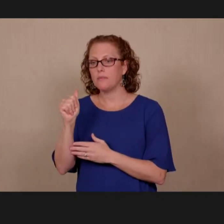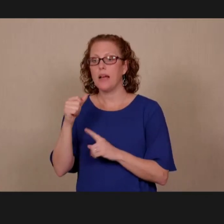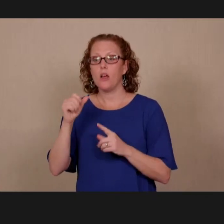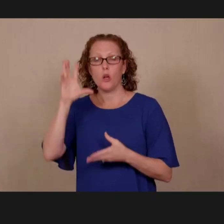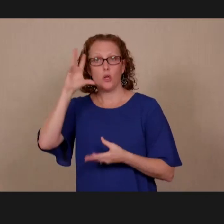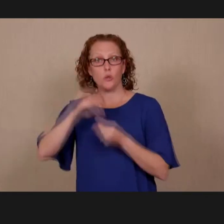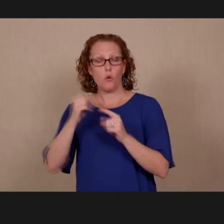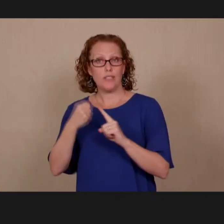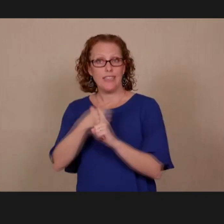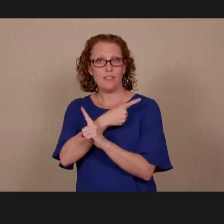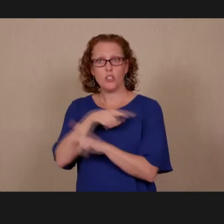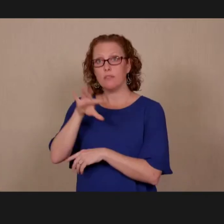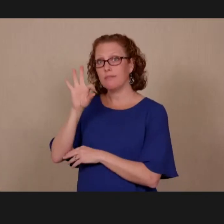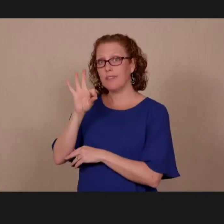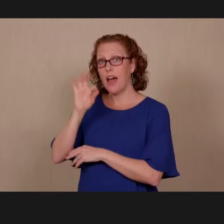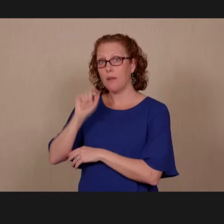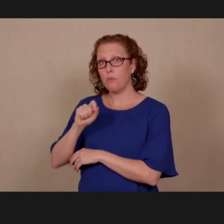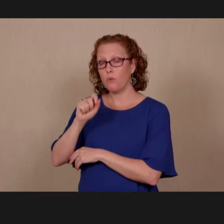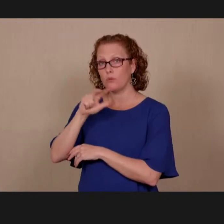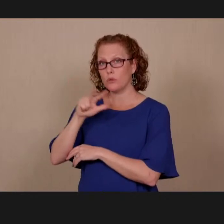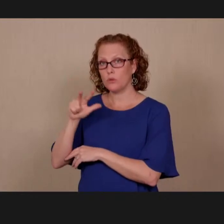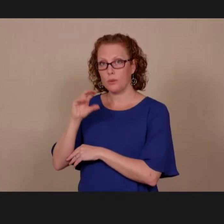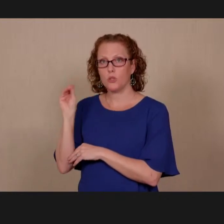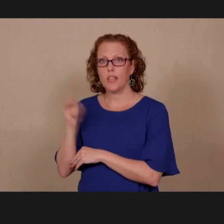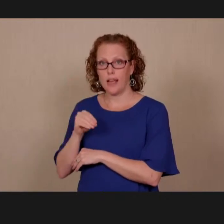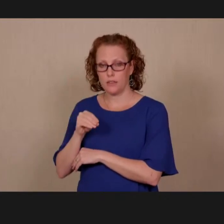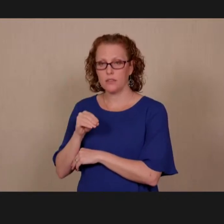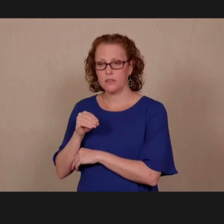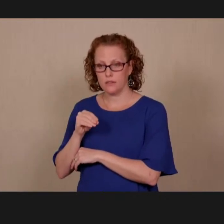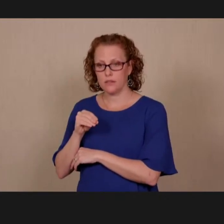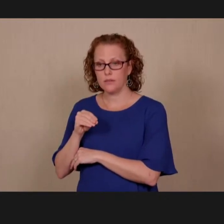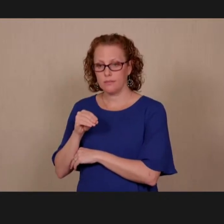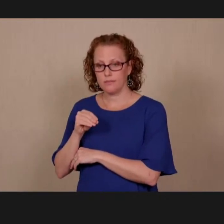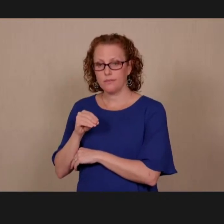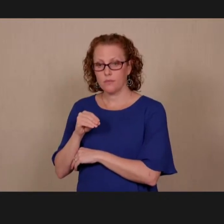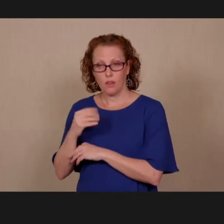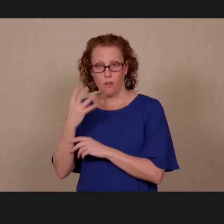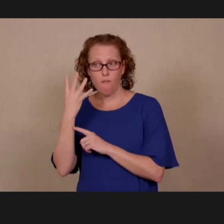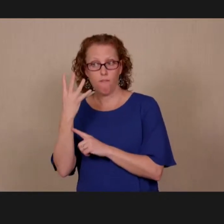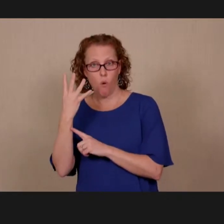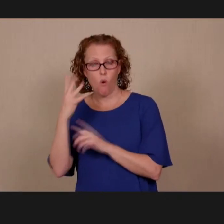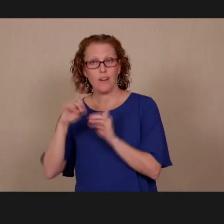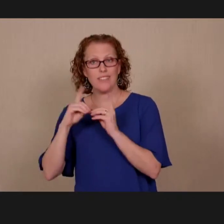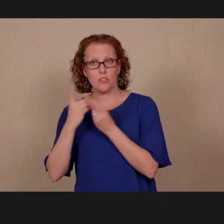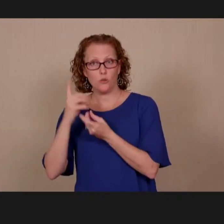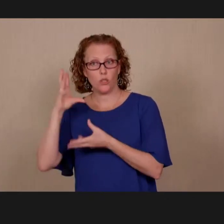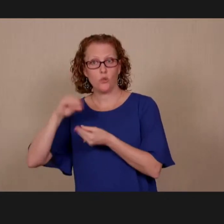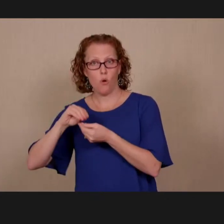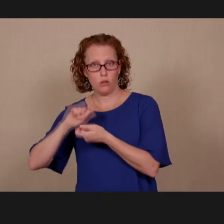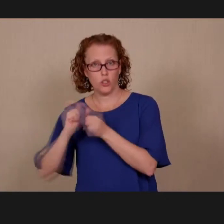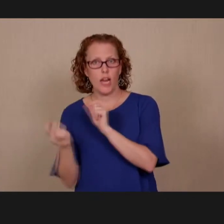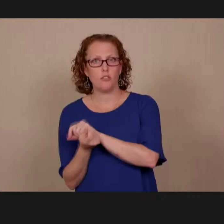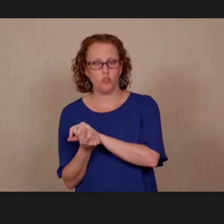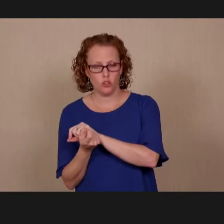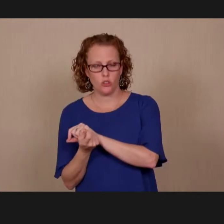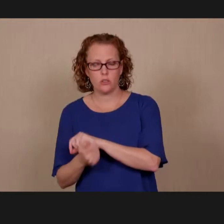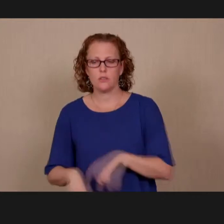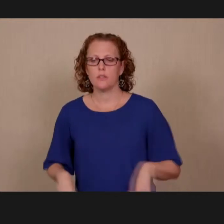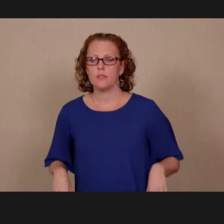9.33%. And there is a change of the 4 districts, but overall it